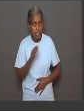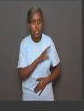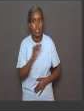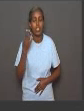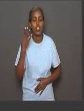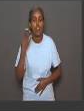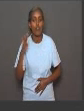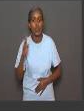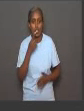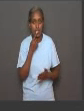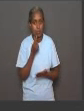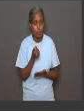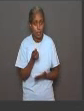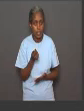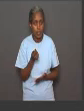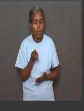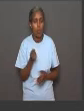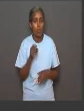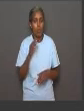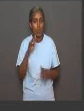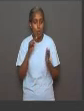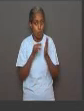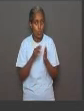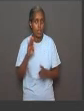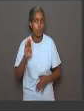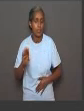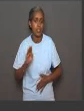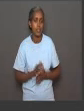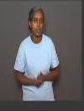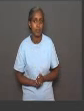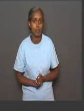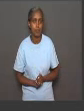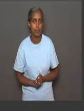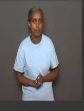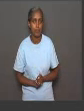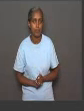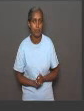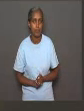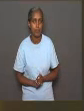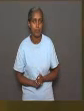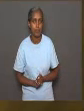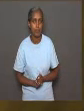A and 14 Birr on model B.